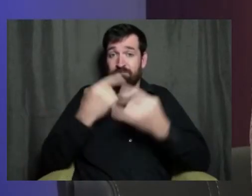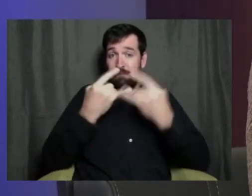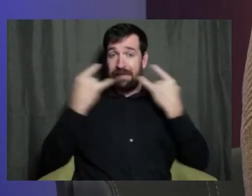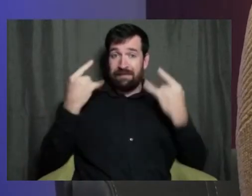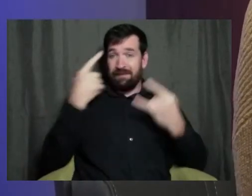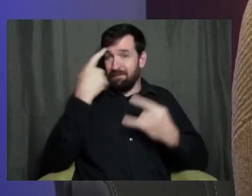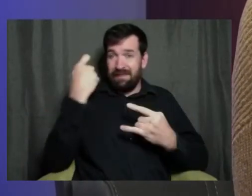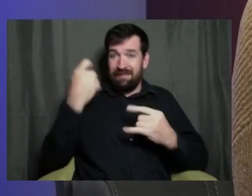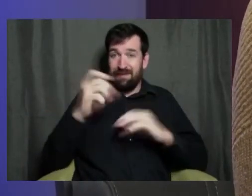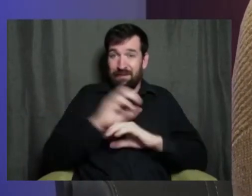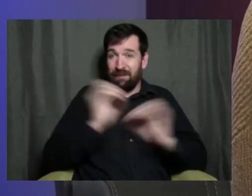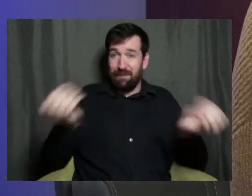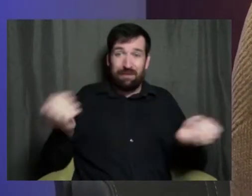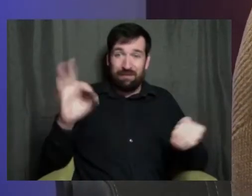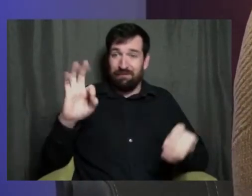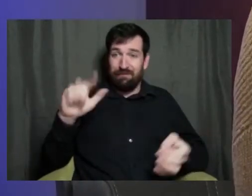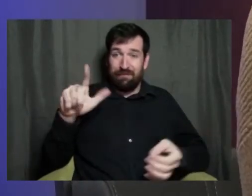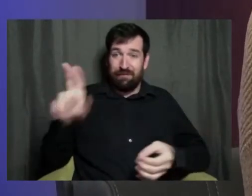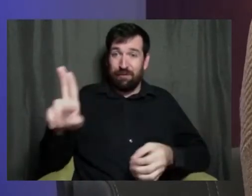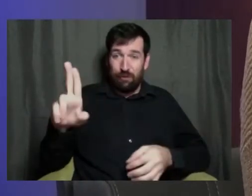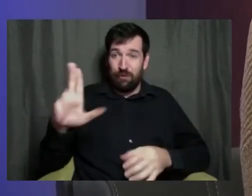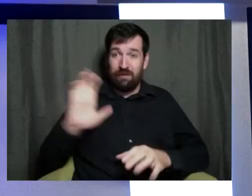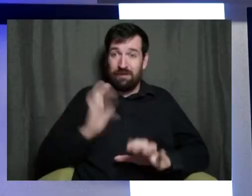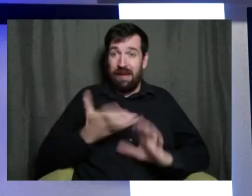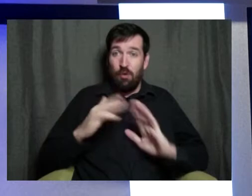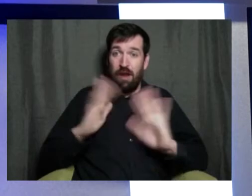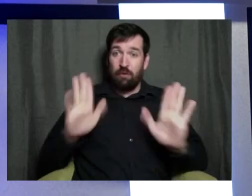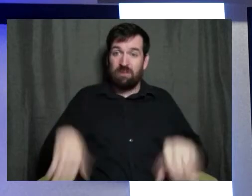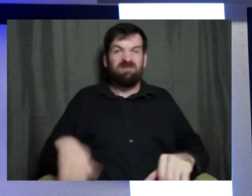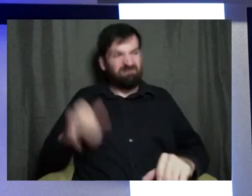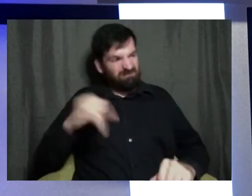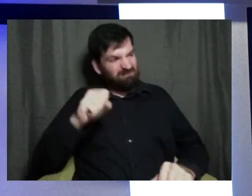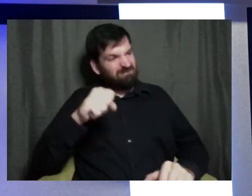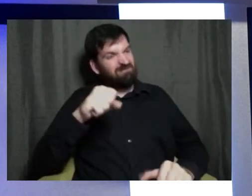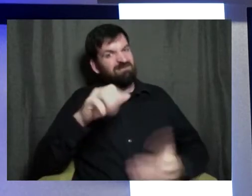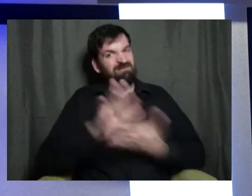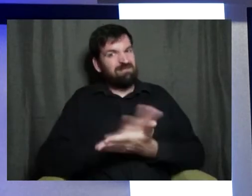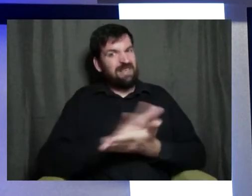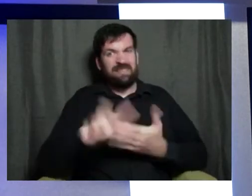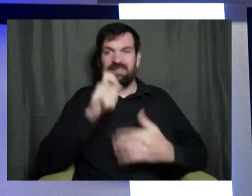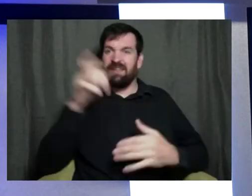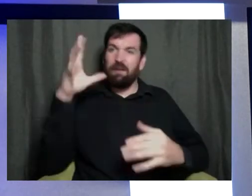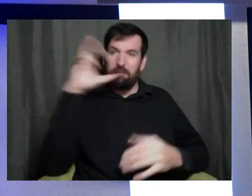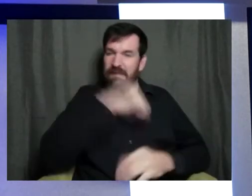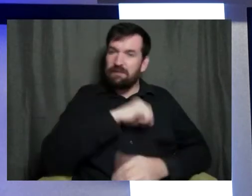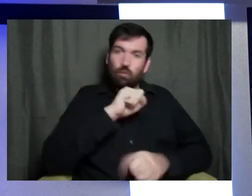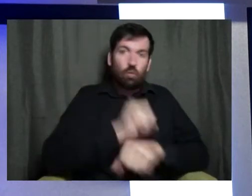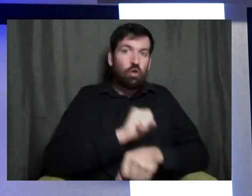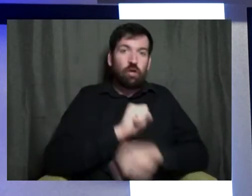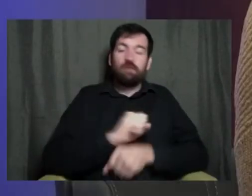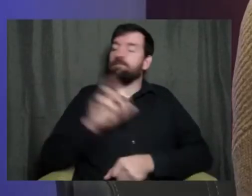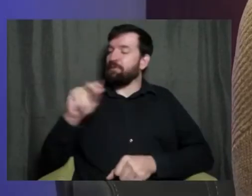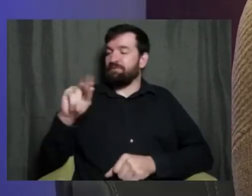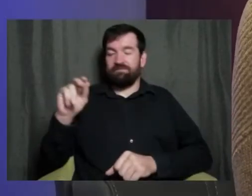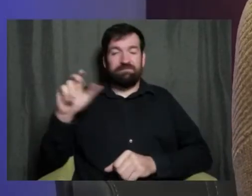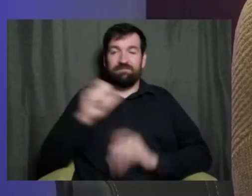in our household. That was pretty darn nice. Yeah. You probably didn't miss a whole lot of work taking care of kiddos. Kids didn't miss school because they were sick.